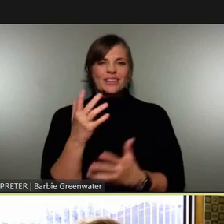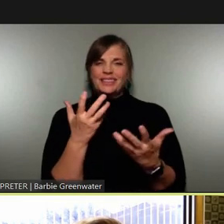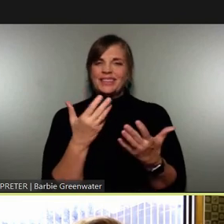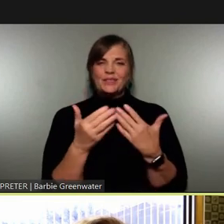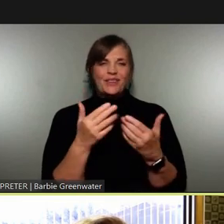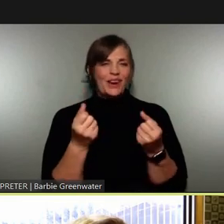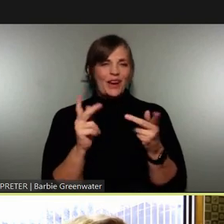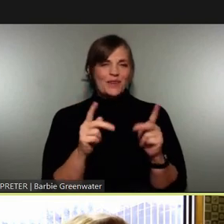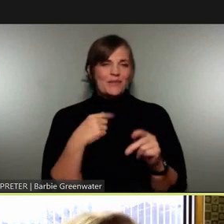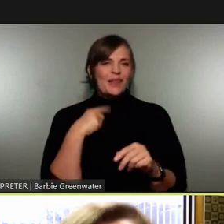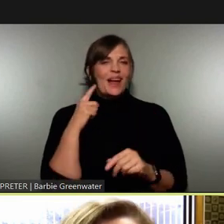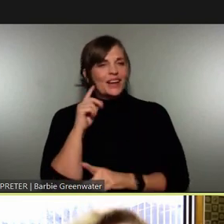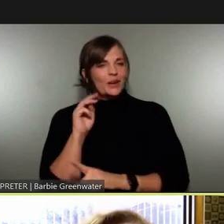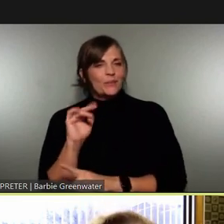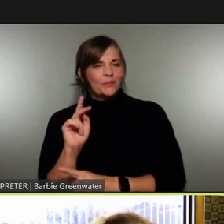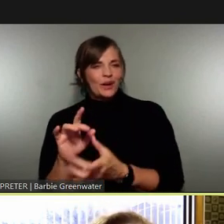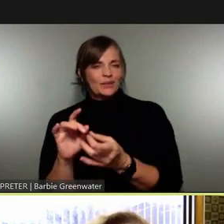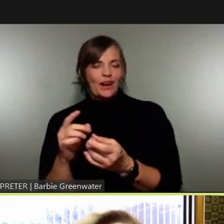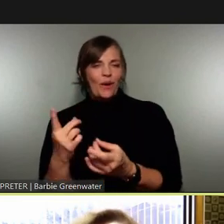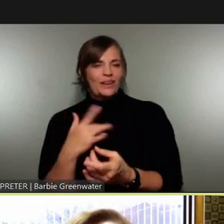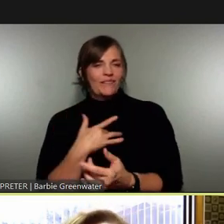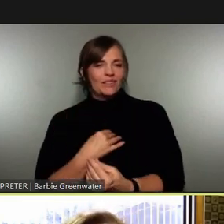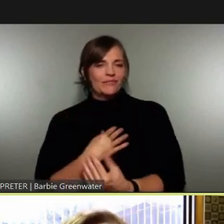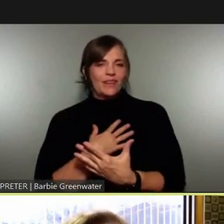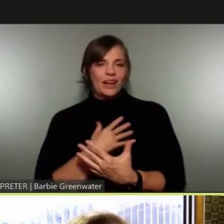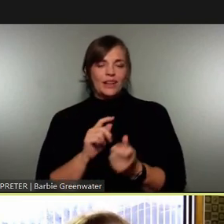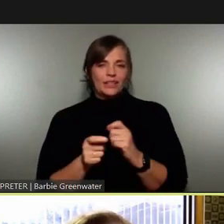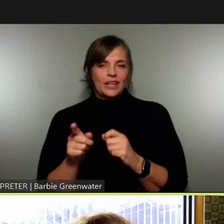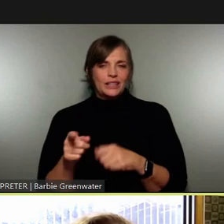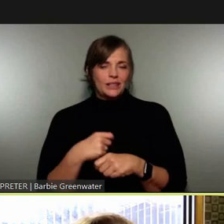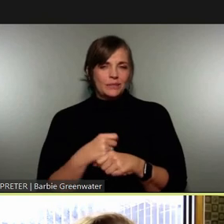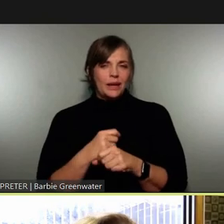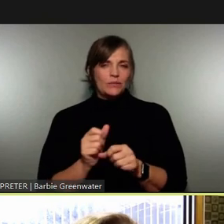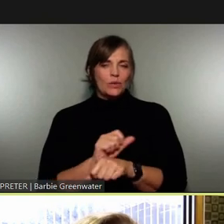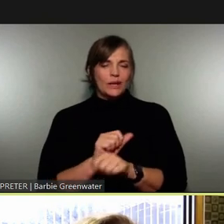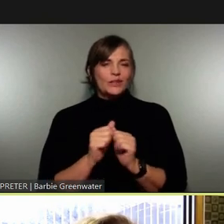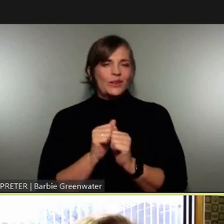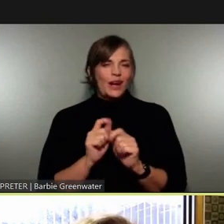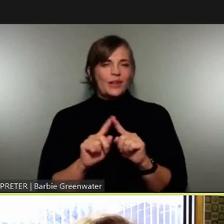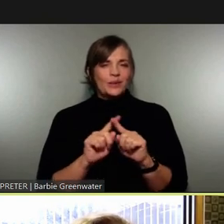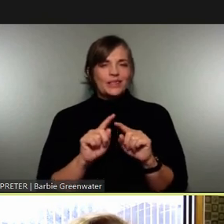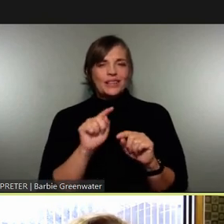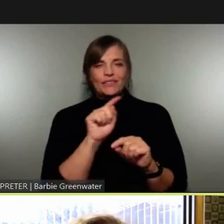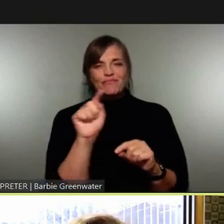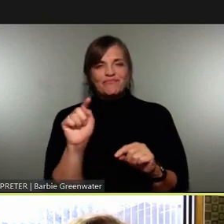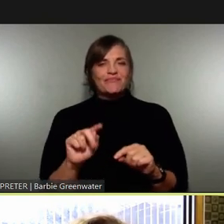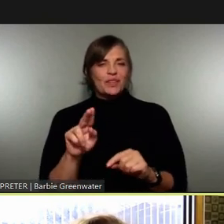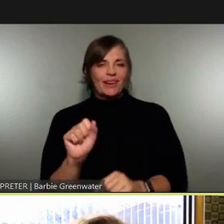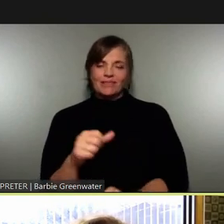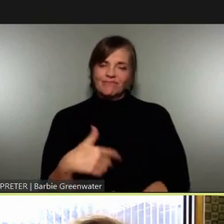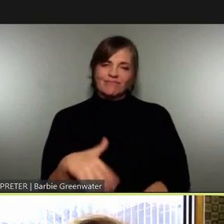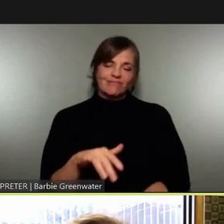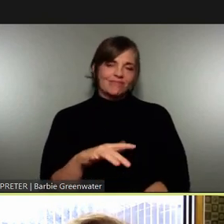inspired. And the change he's made by working together through TransPro with transit agencies across the United States, I think it's just